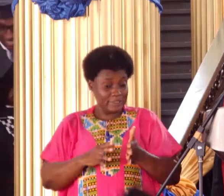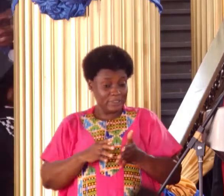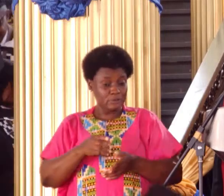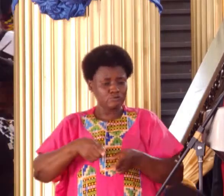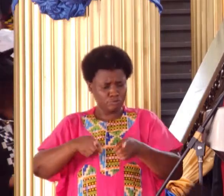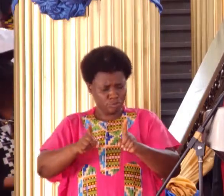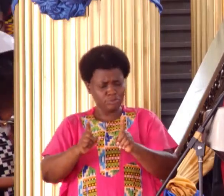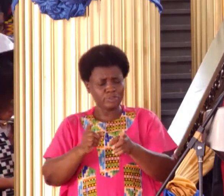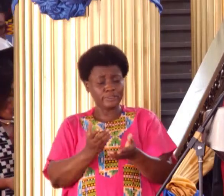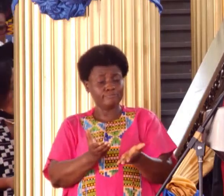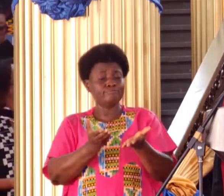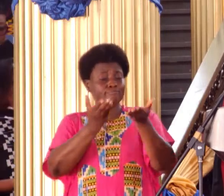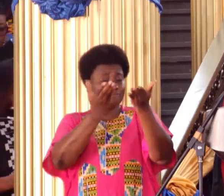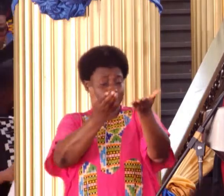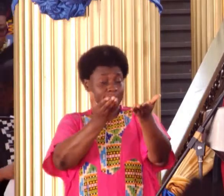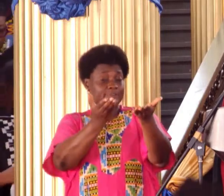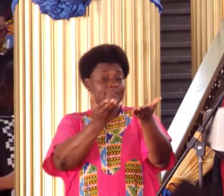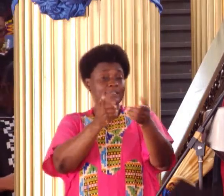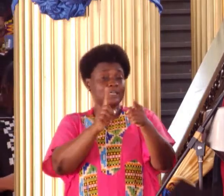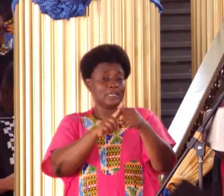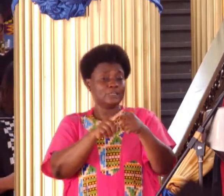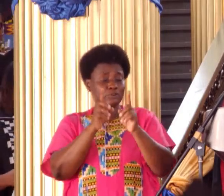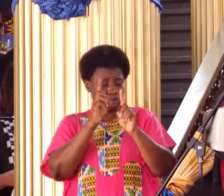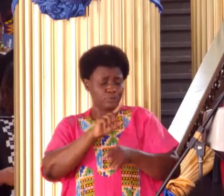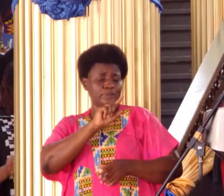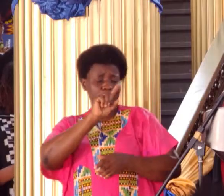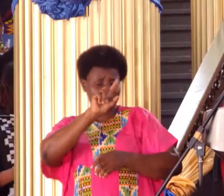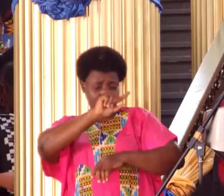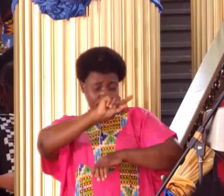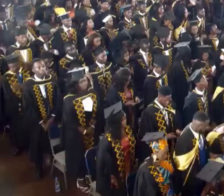presented as duly graduated.